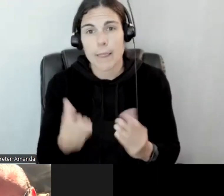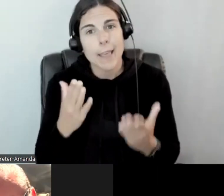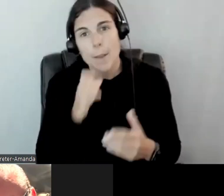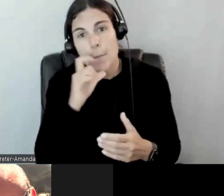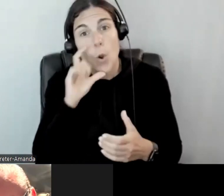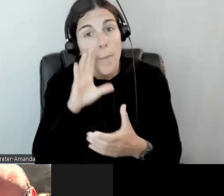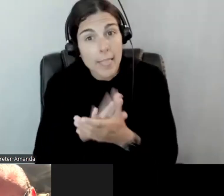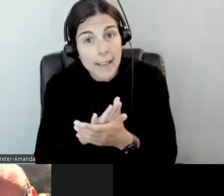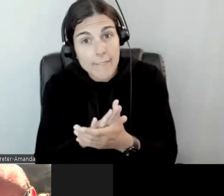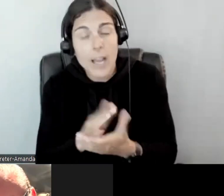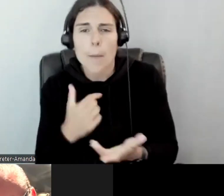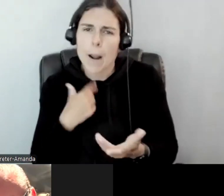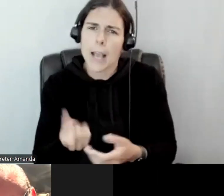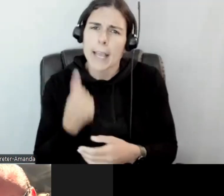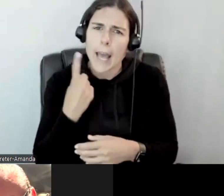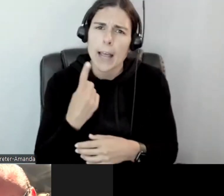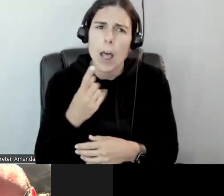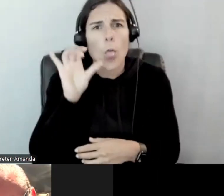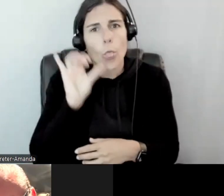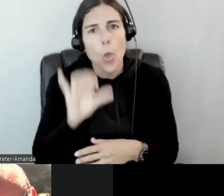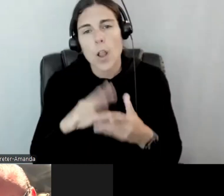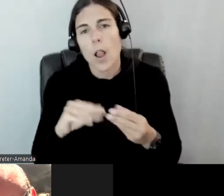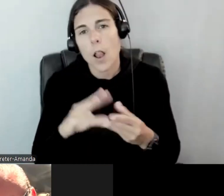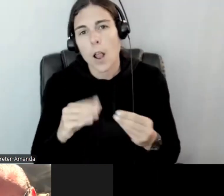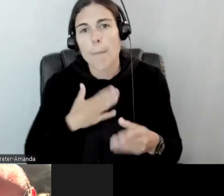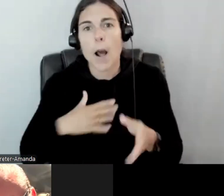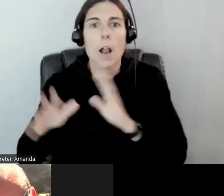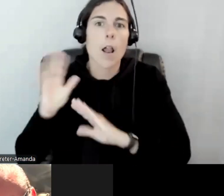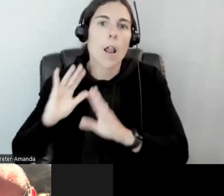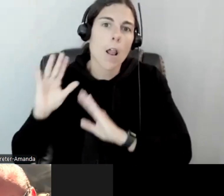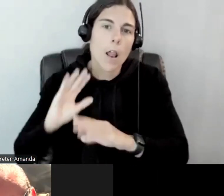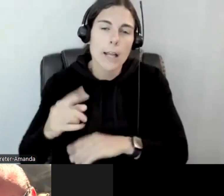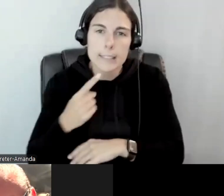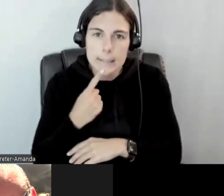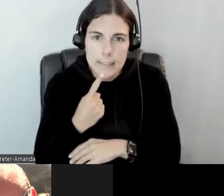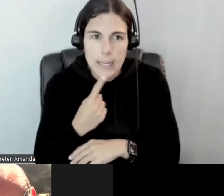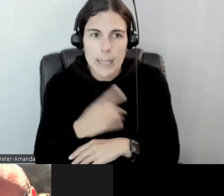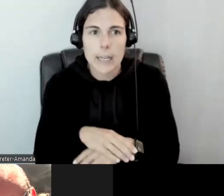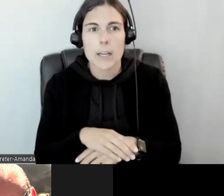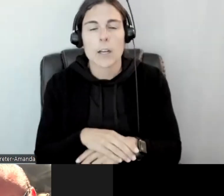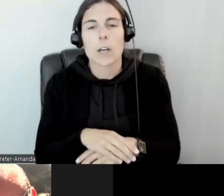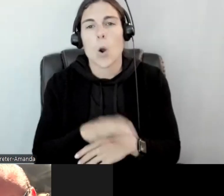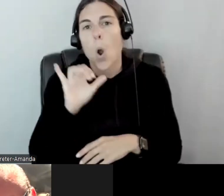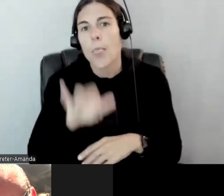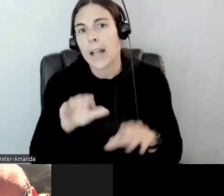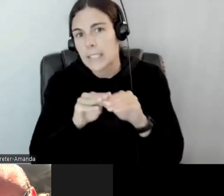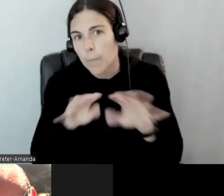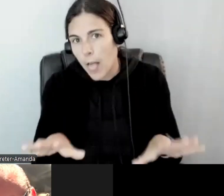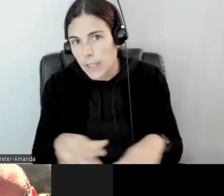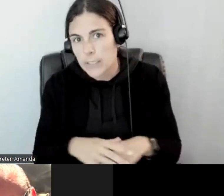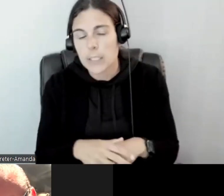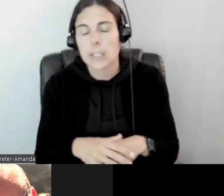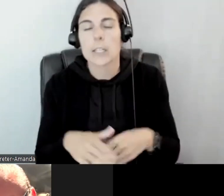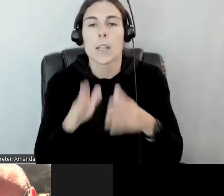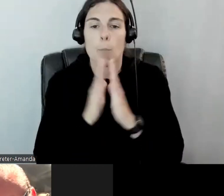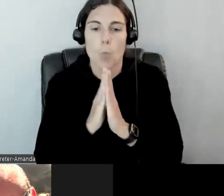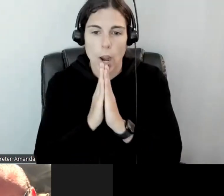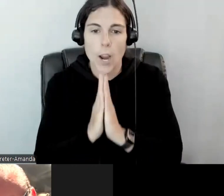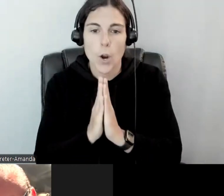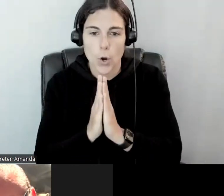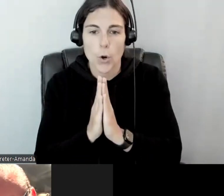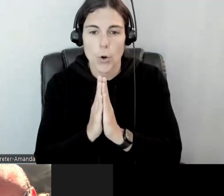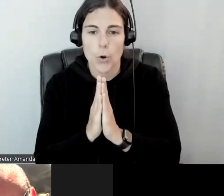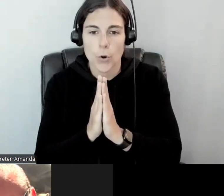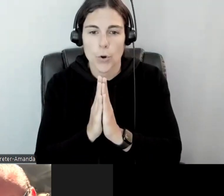get it. These are the words that my ancestors said. Or this is the mourner's Kaddish, the blessing, the prayer that